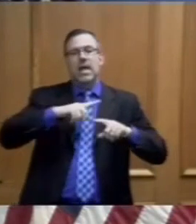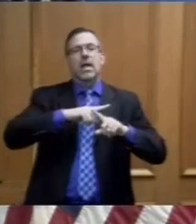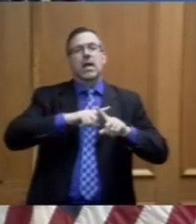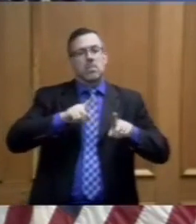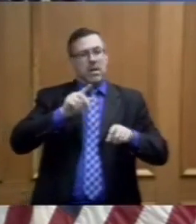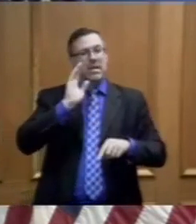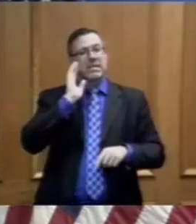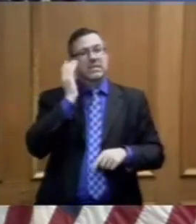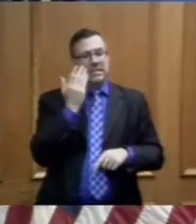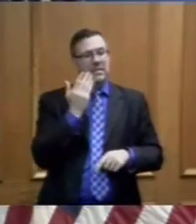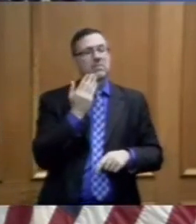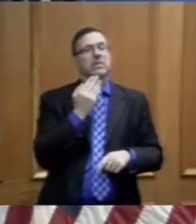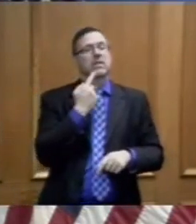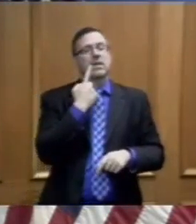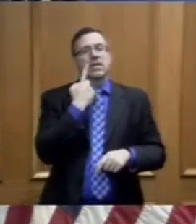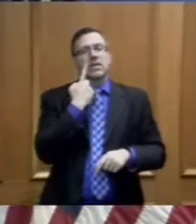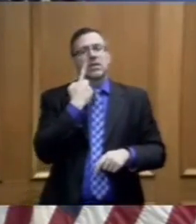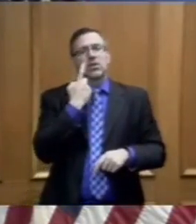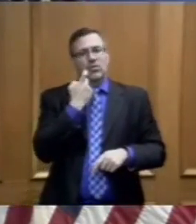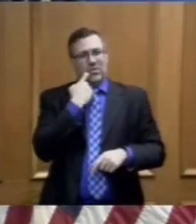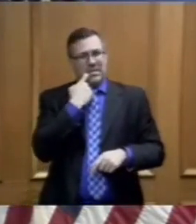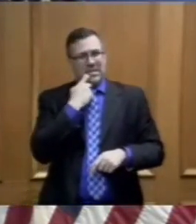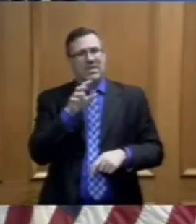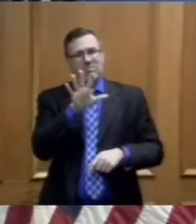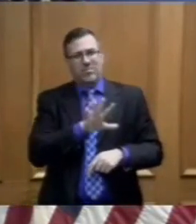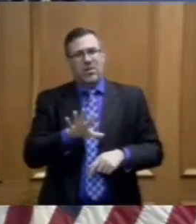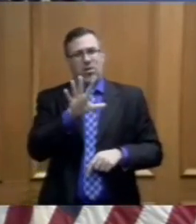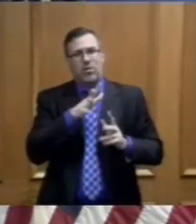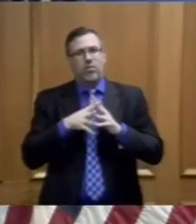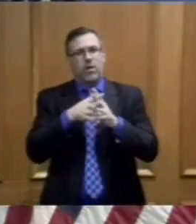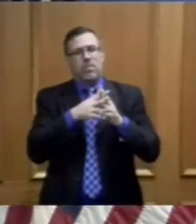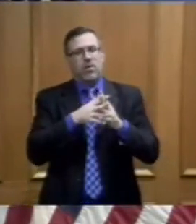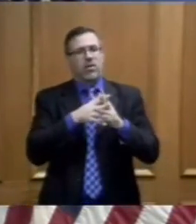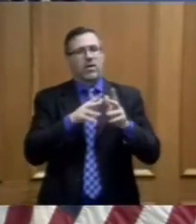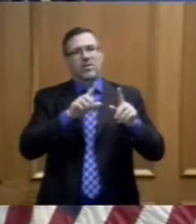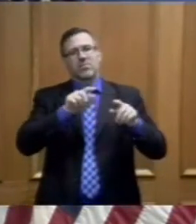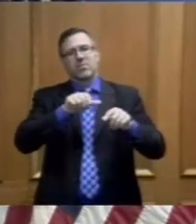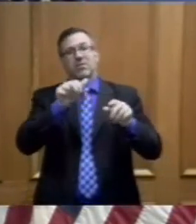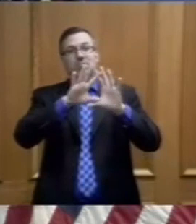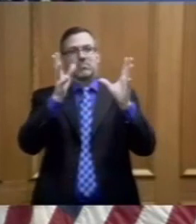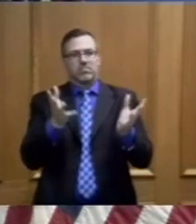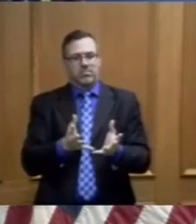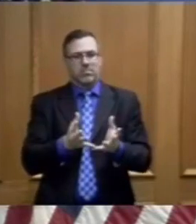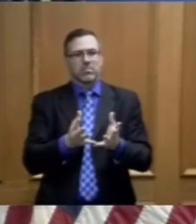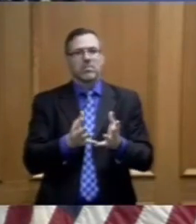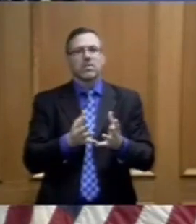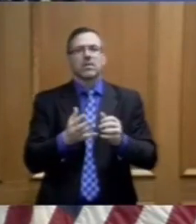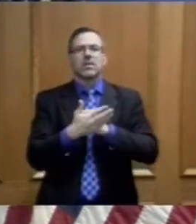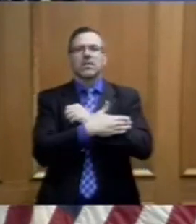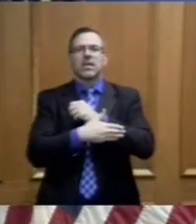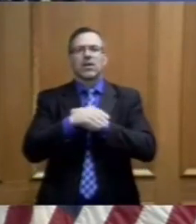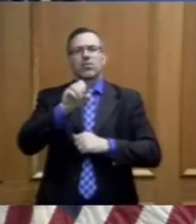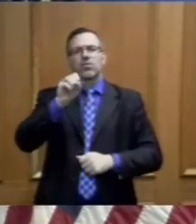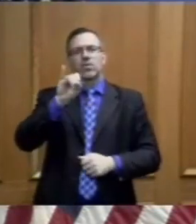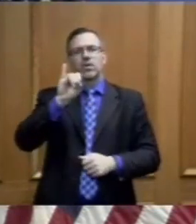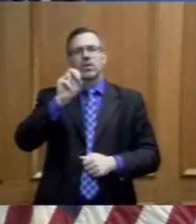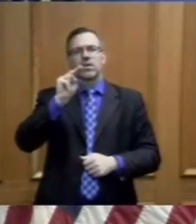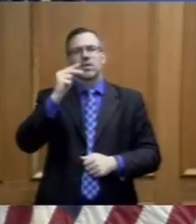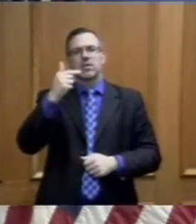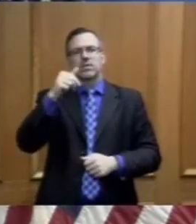national level recently, particularly coming out of Singapore, there does appear to be a growing concern